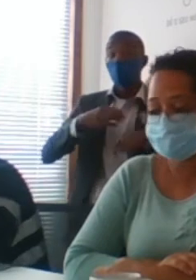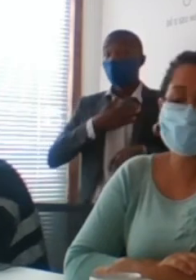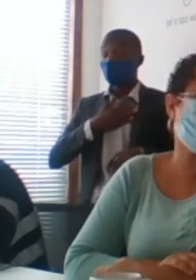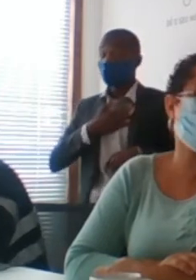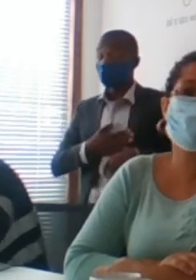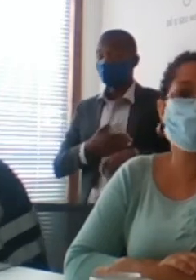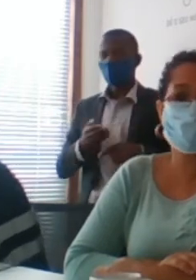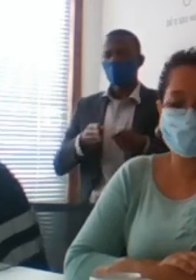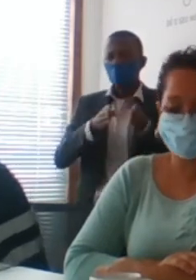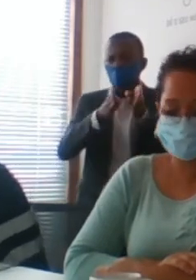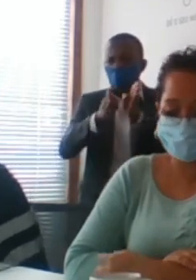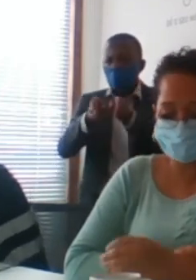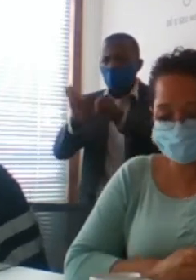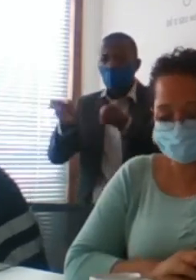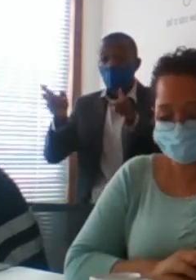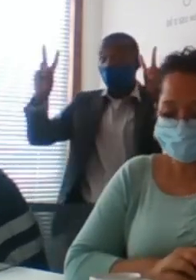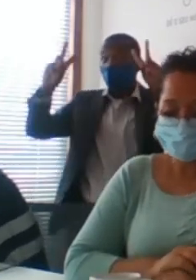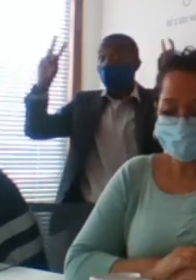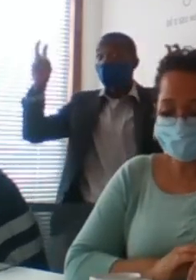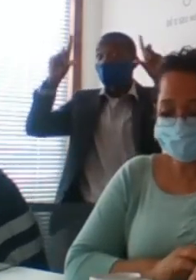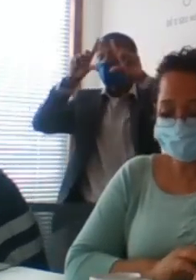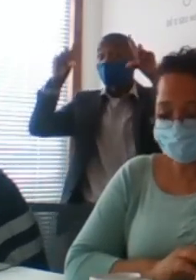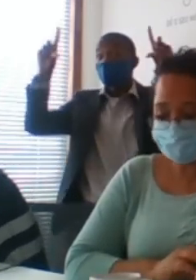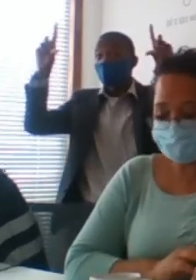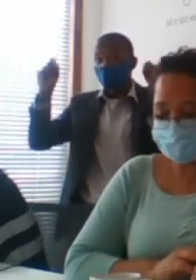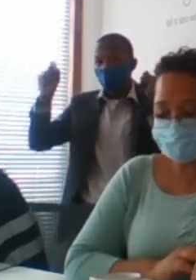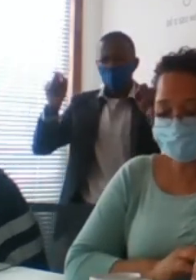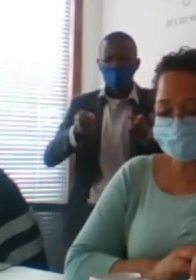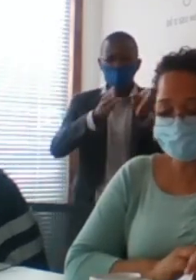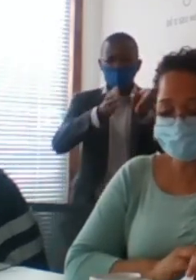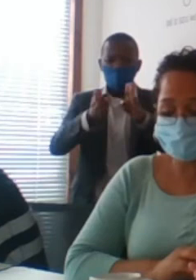as special skilled super talents. And